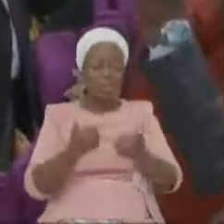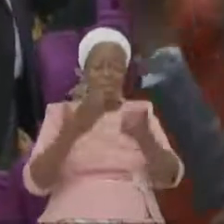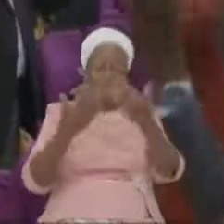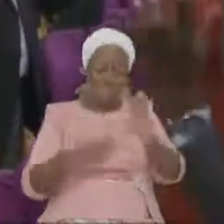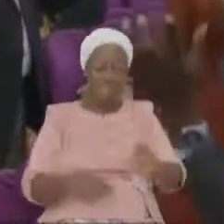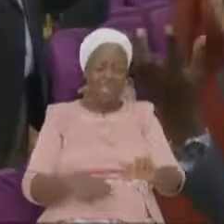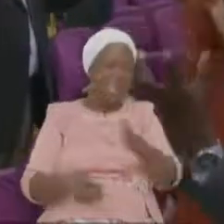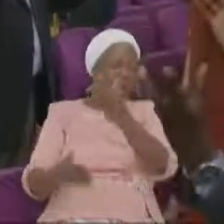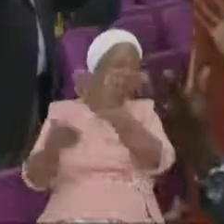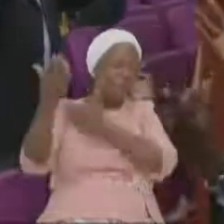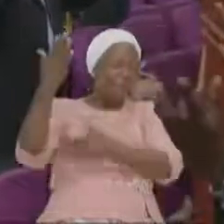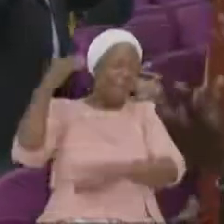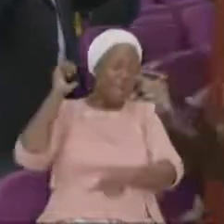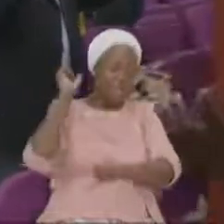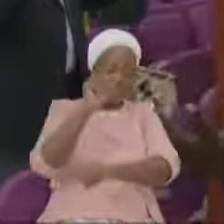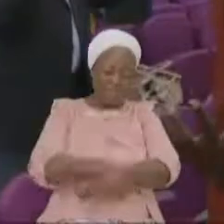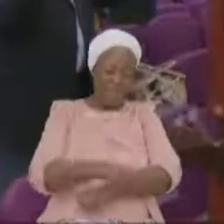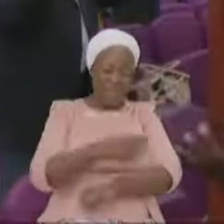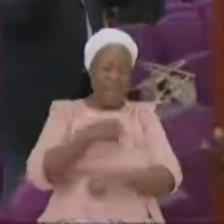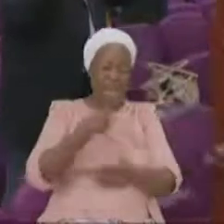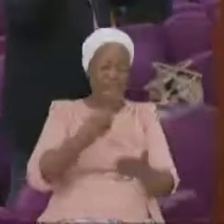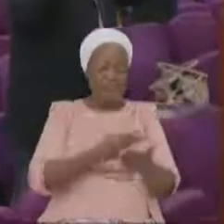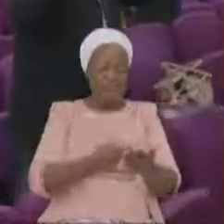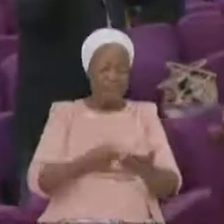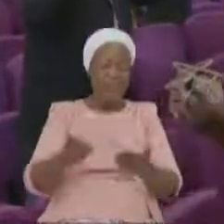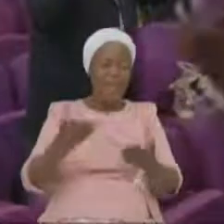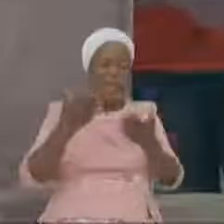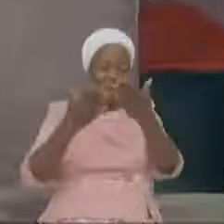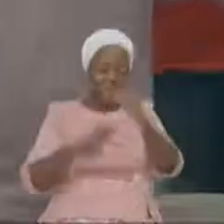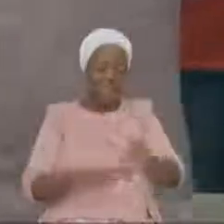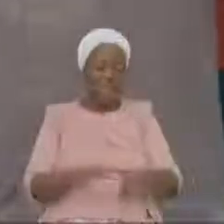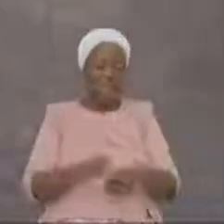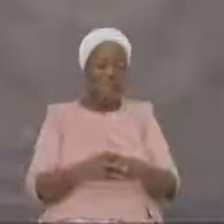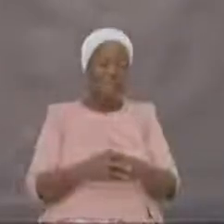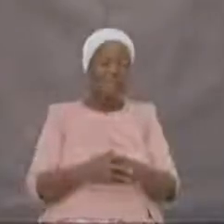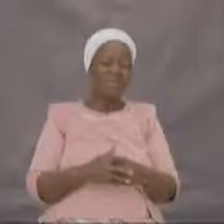Past defeat and failure dead.